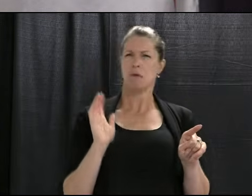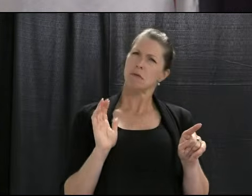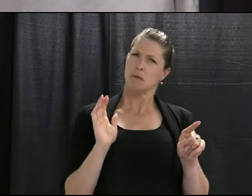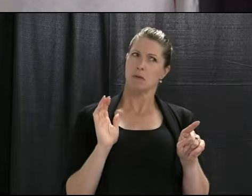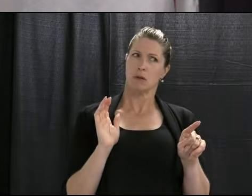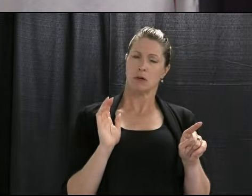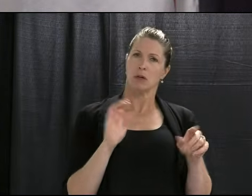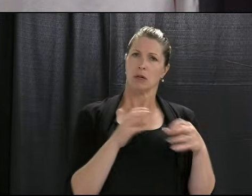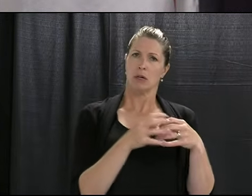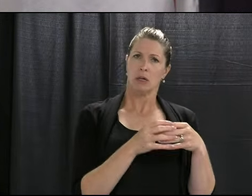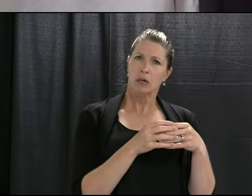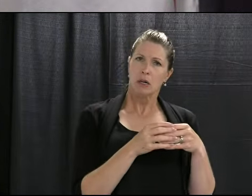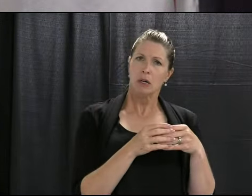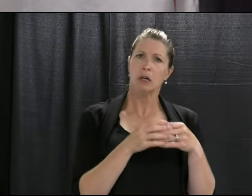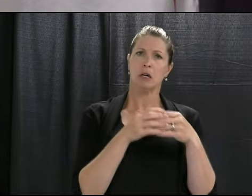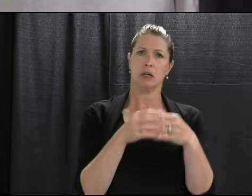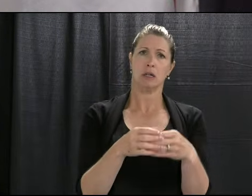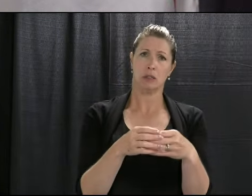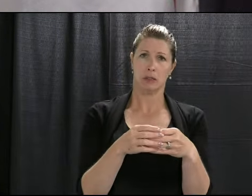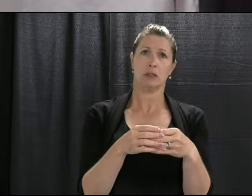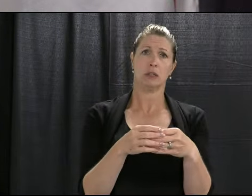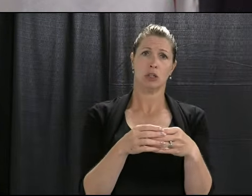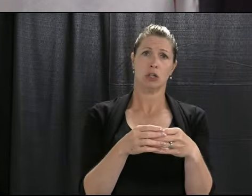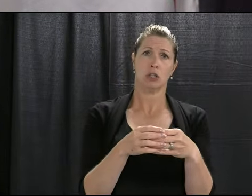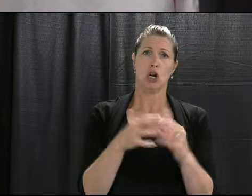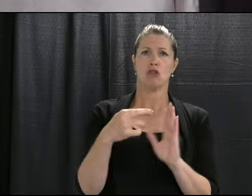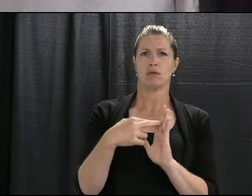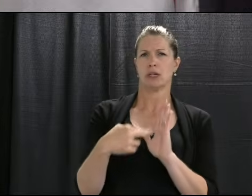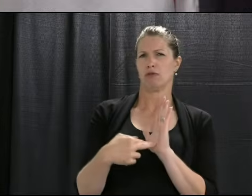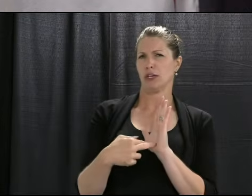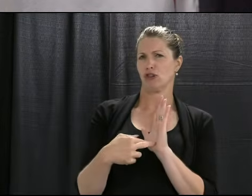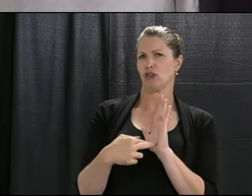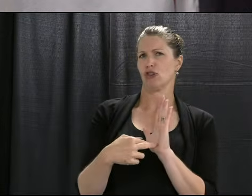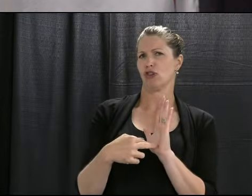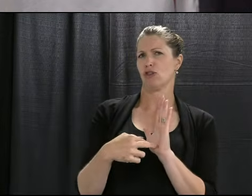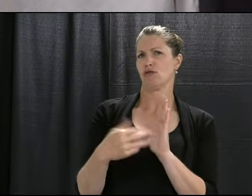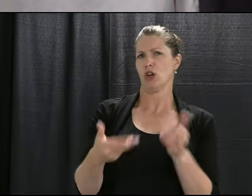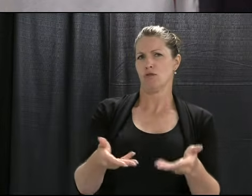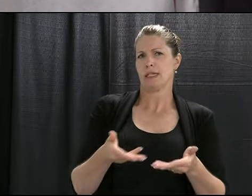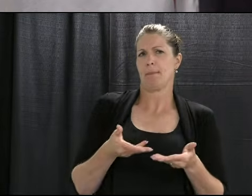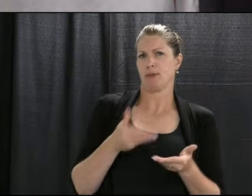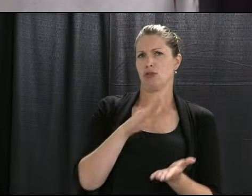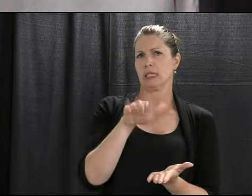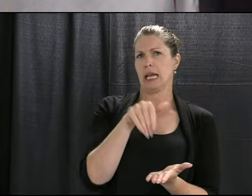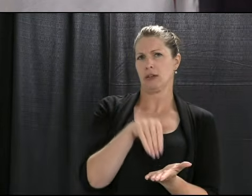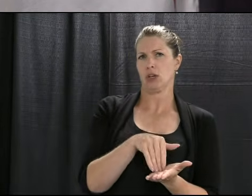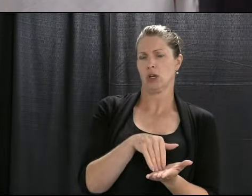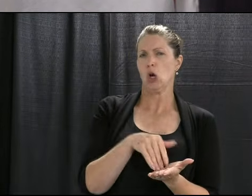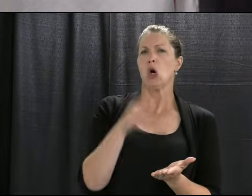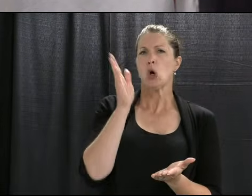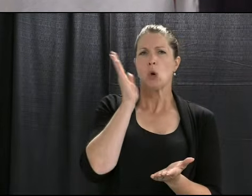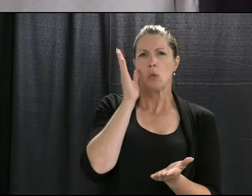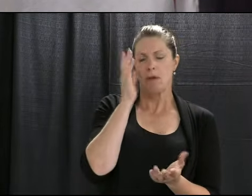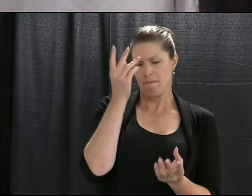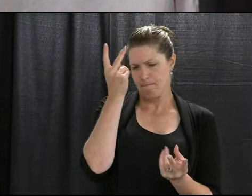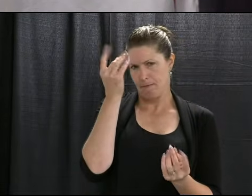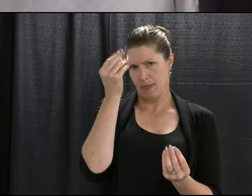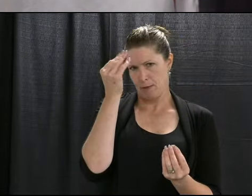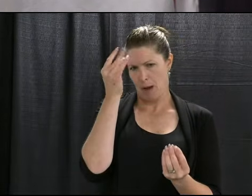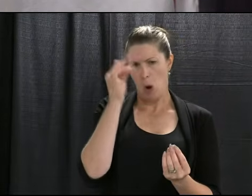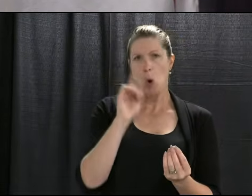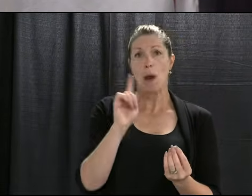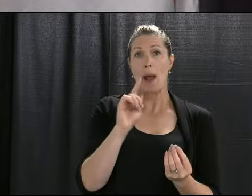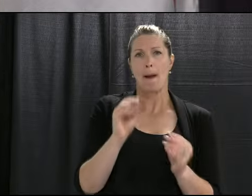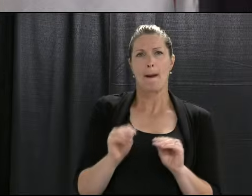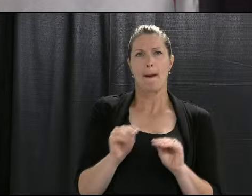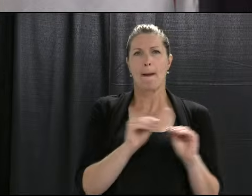to relocate our reception centre. And that will be looked at over the course of the day to see if we